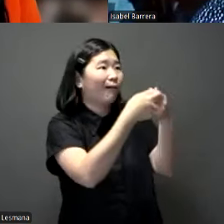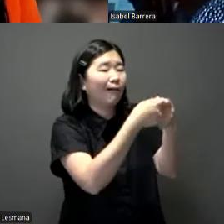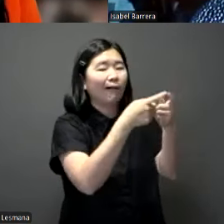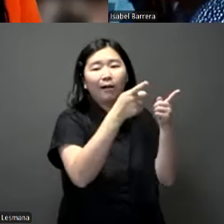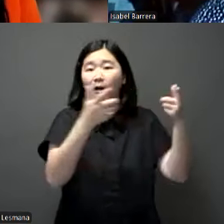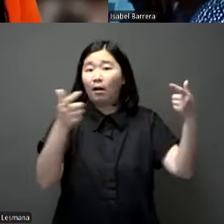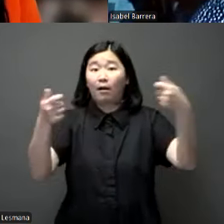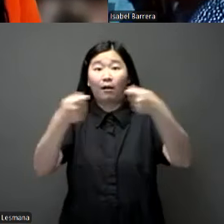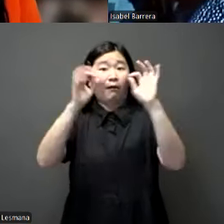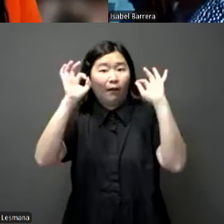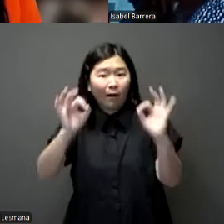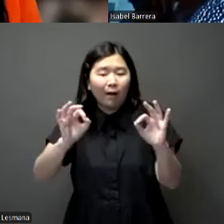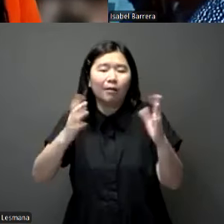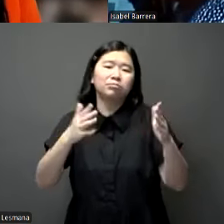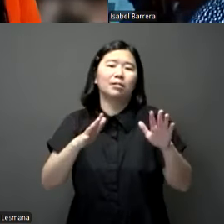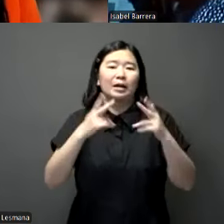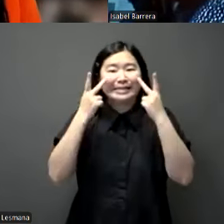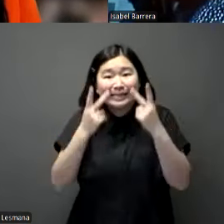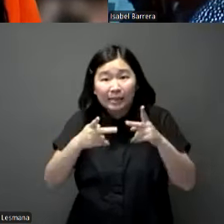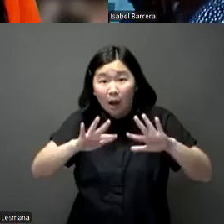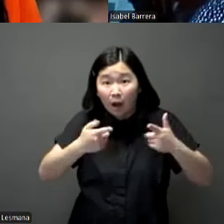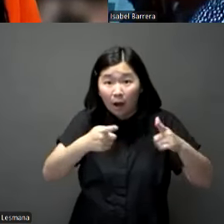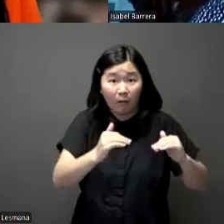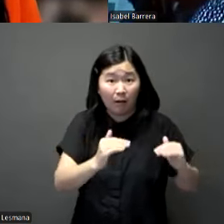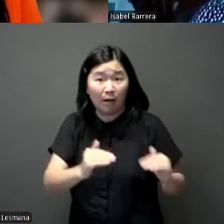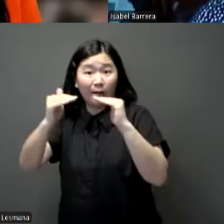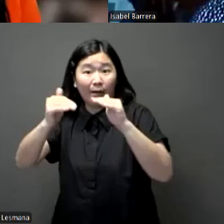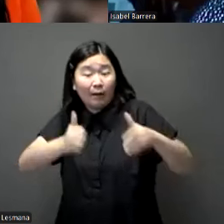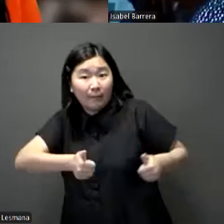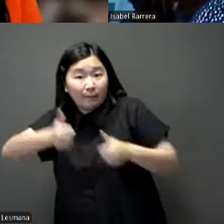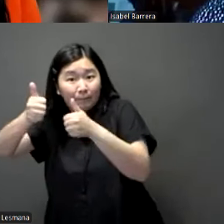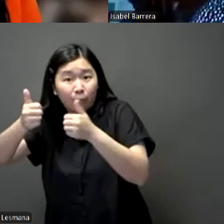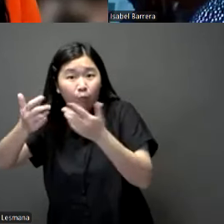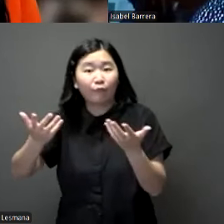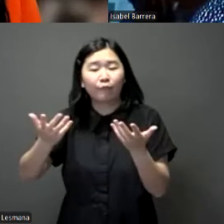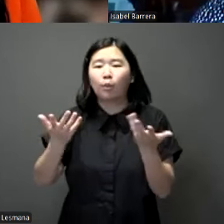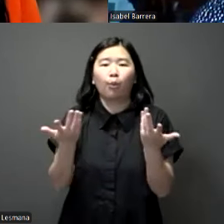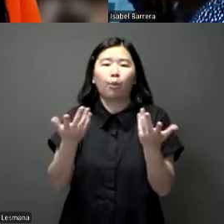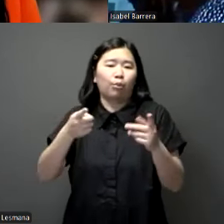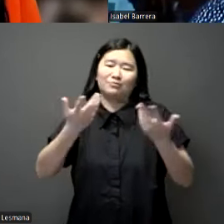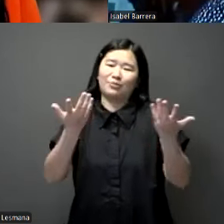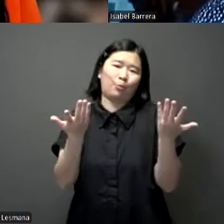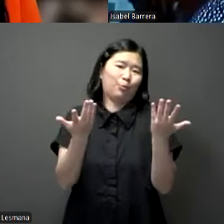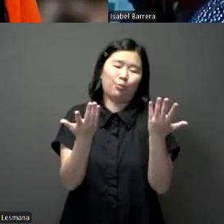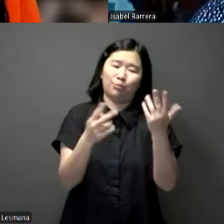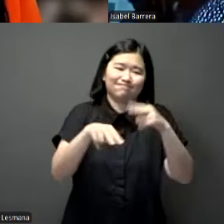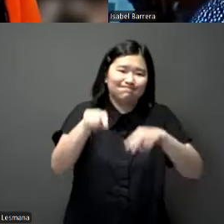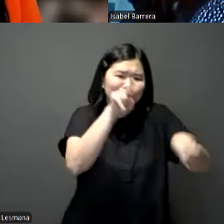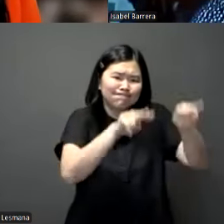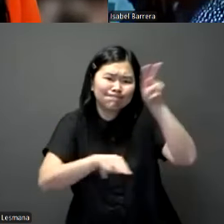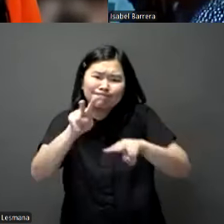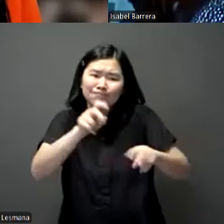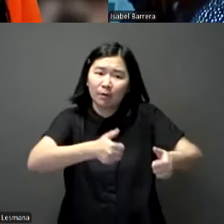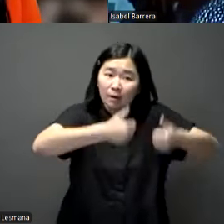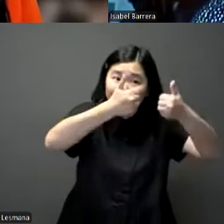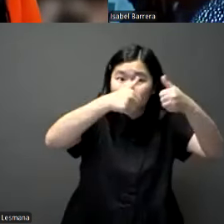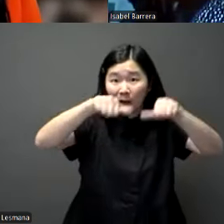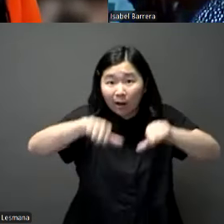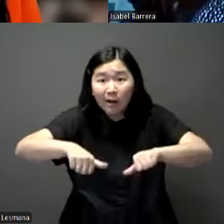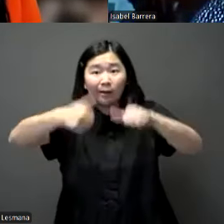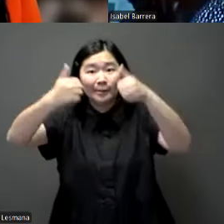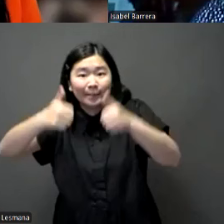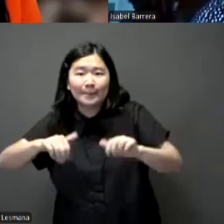It's included in this law guaranteeing access. This is updated according to the evidence that we